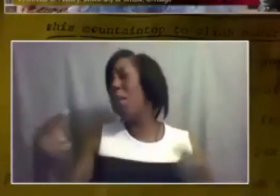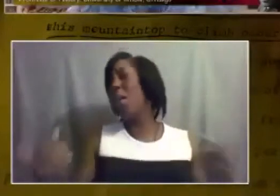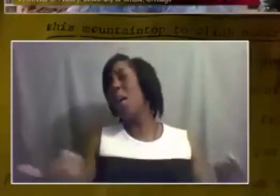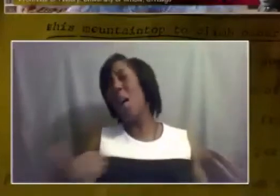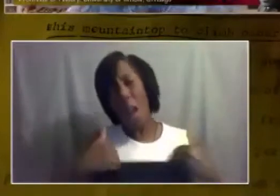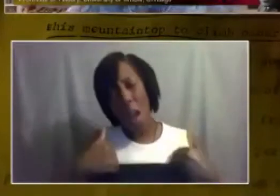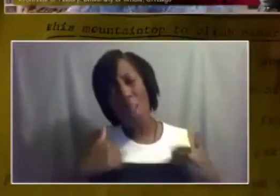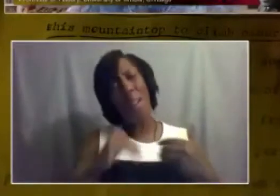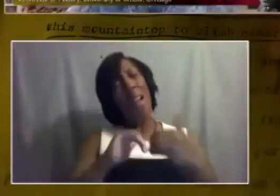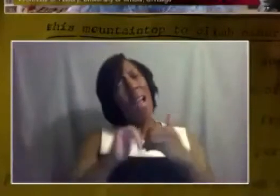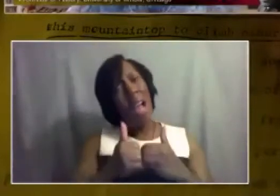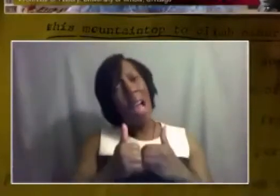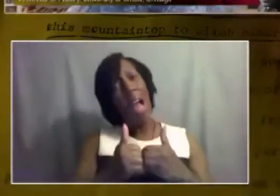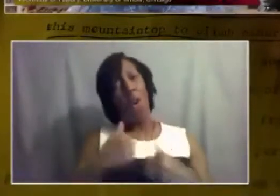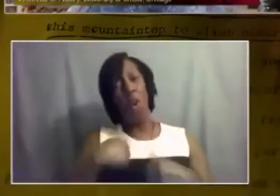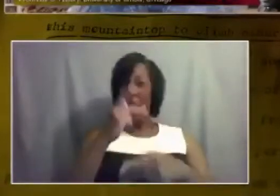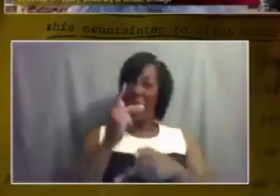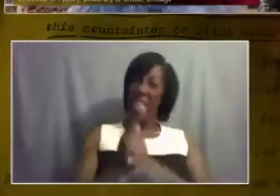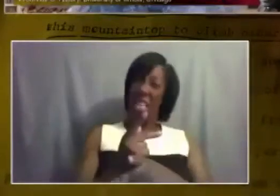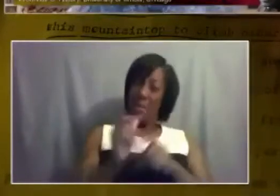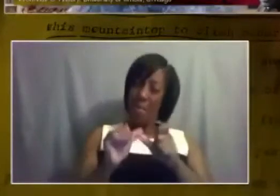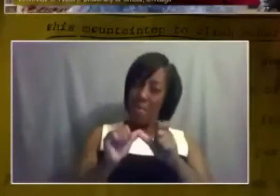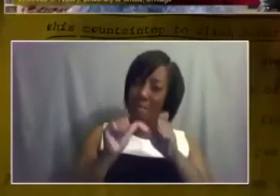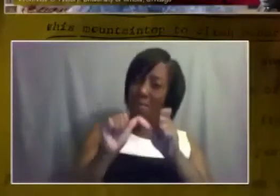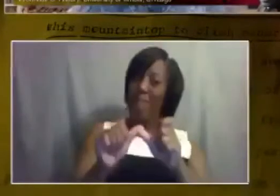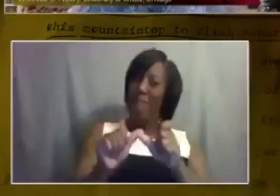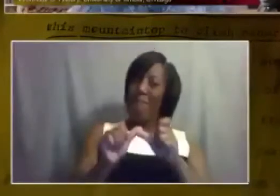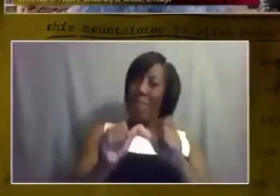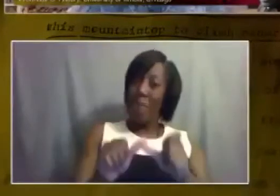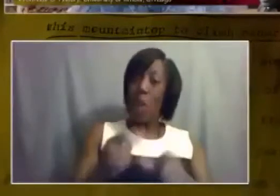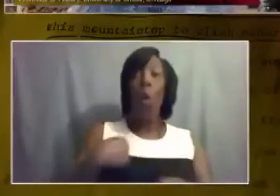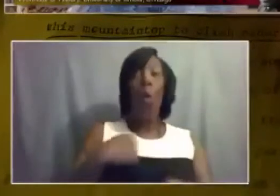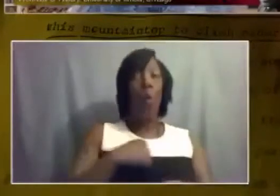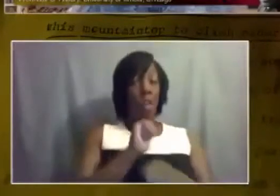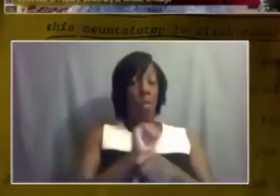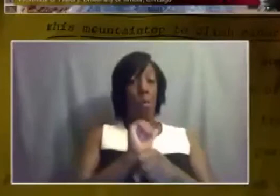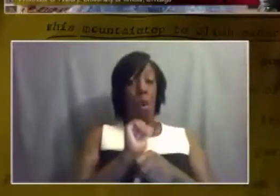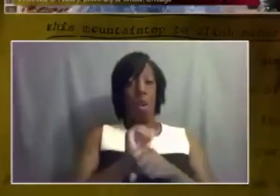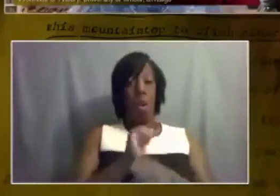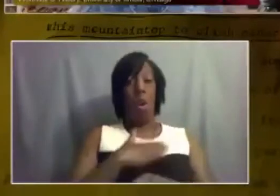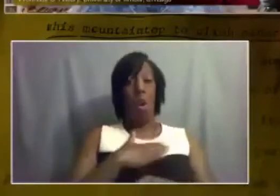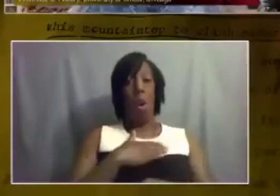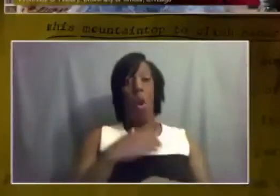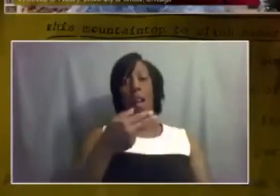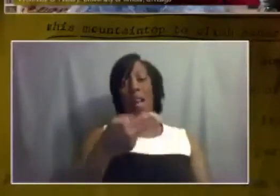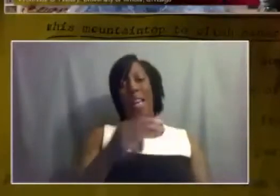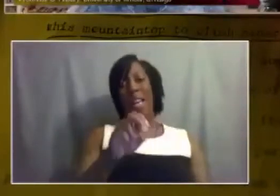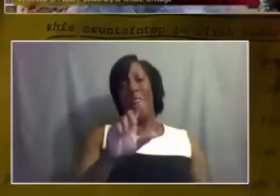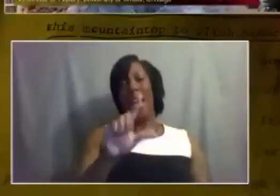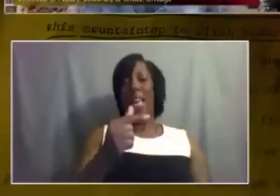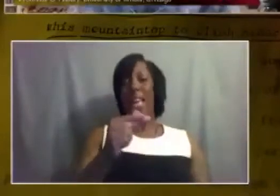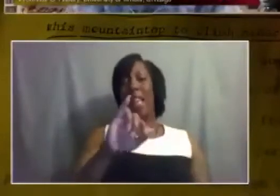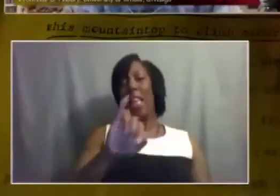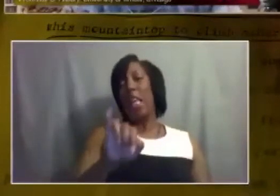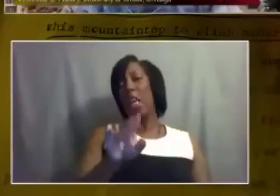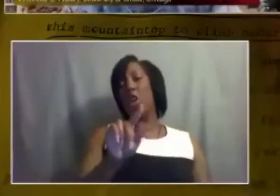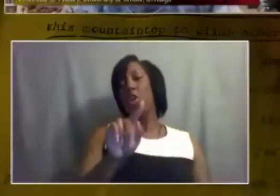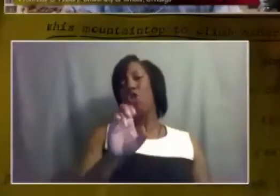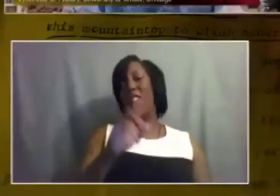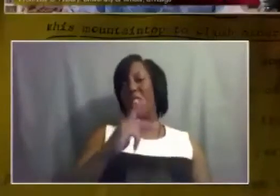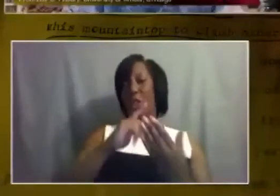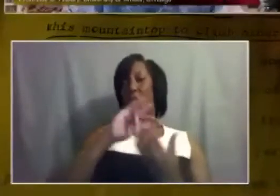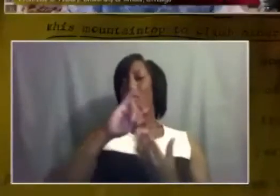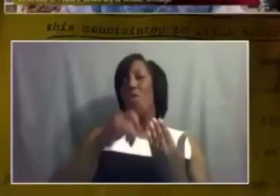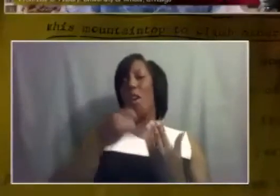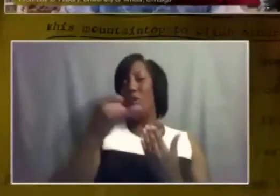to move in that aspect? We've been working on a healing justice project with 21 organizations, trying to see how, at